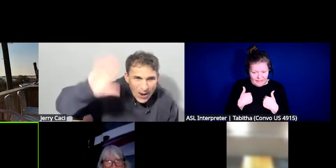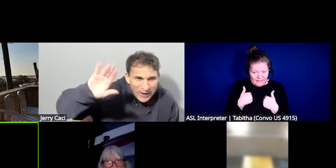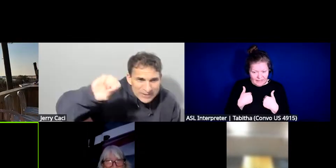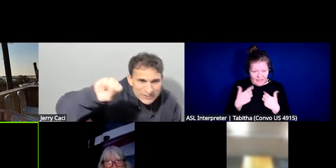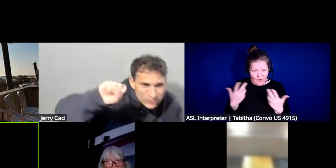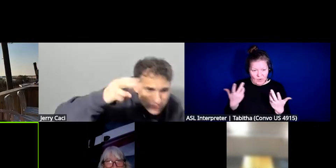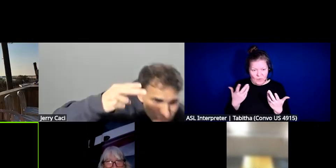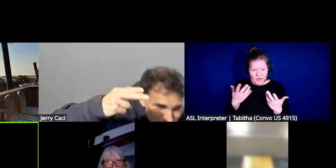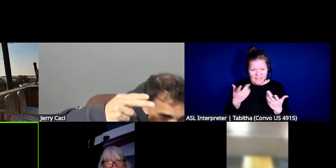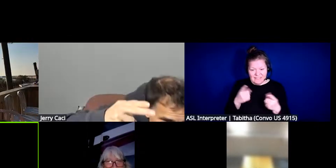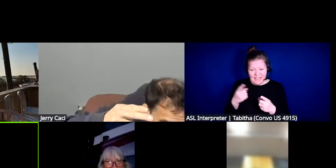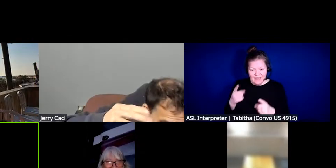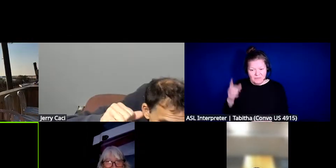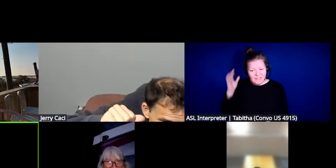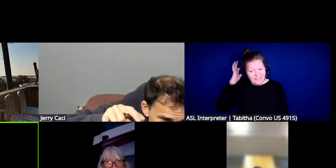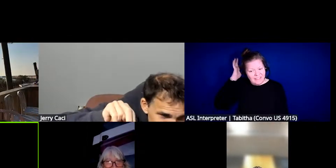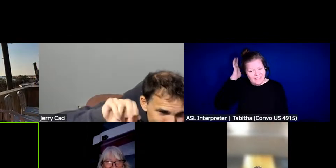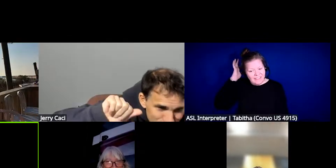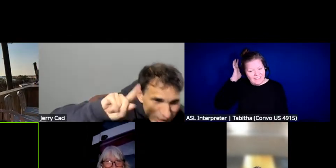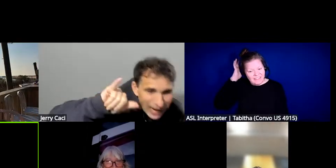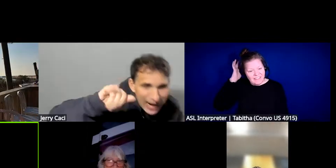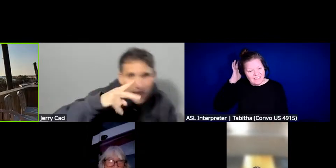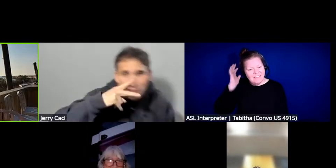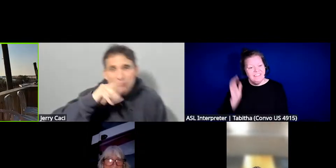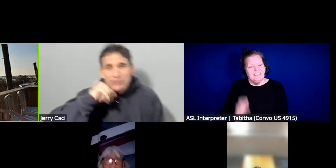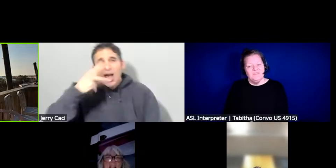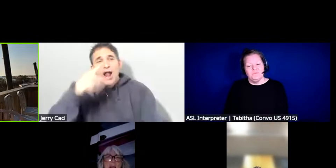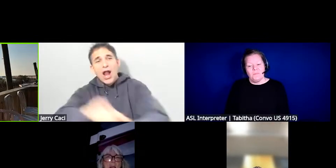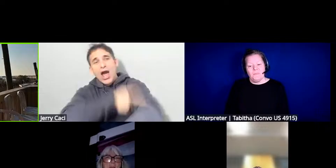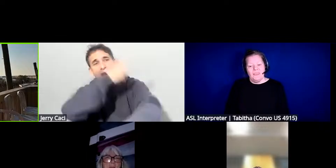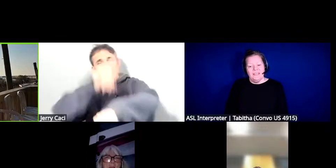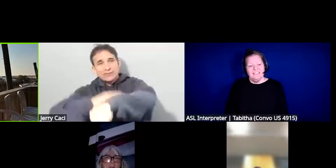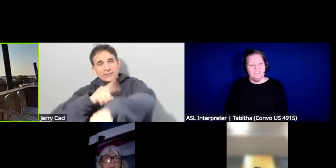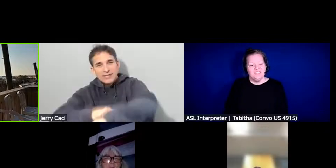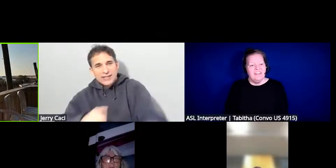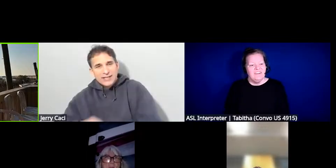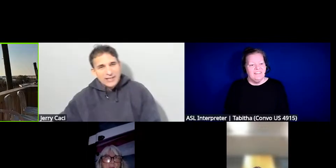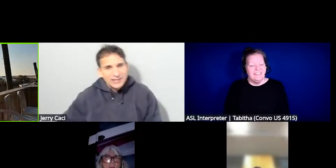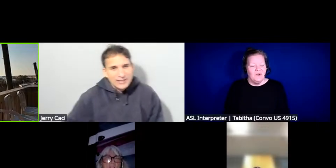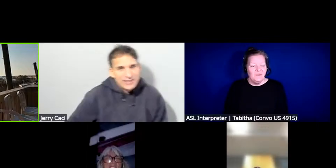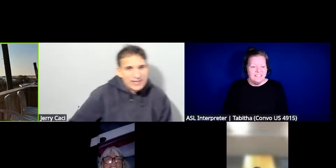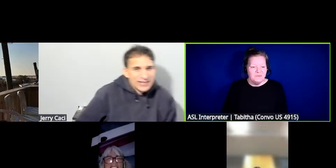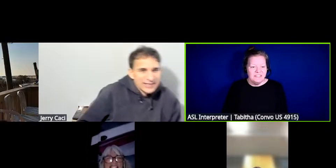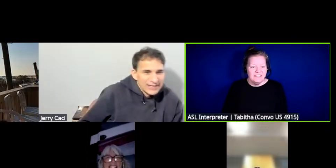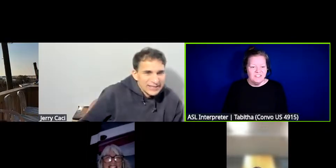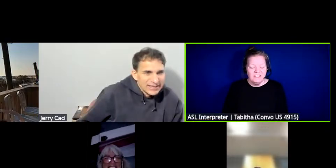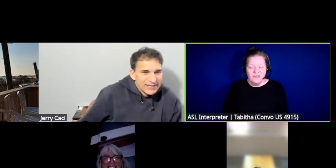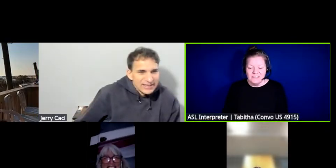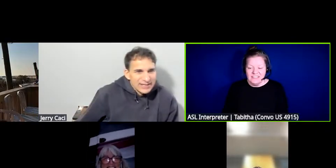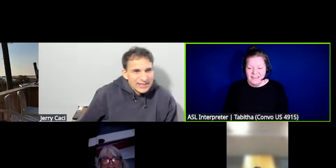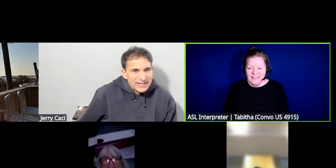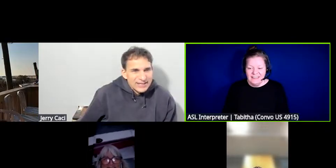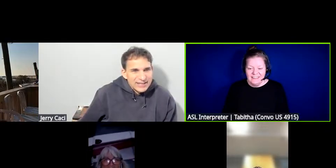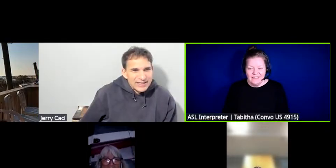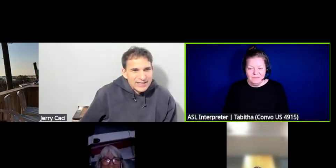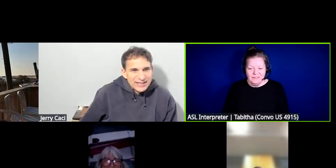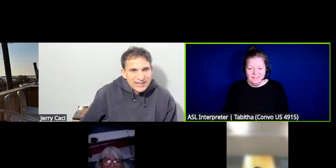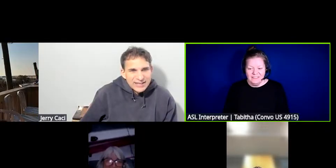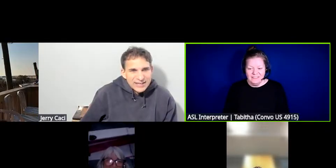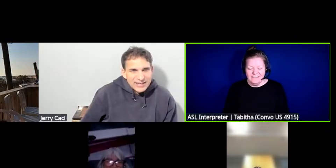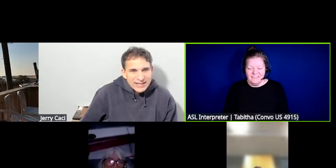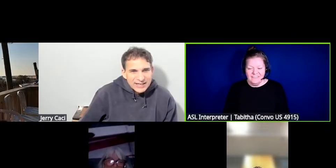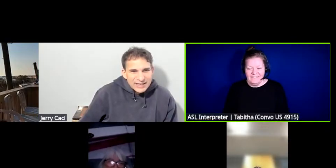is at there. happening right now? Oh my gosh. It's Sharon. Oh, it I has been missed such a you. long